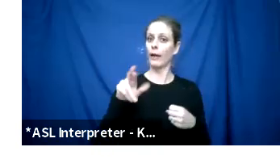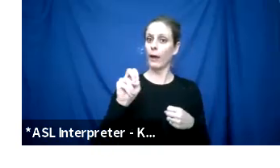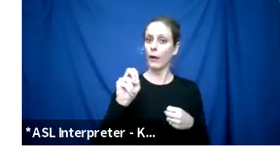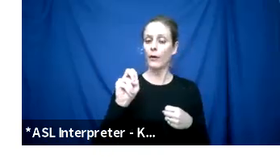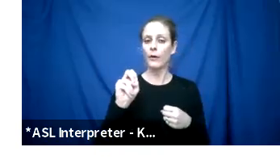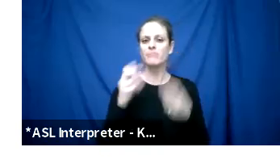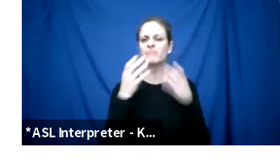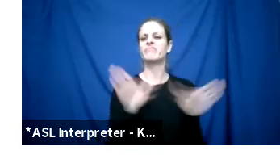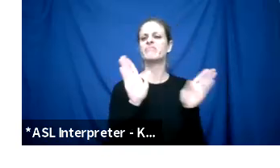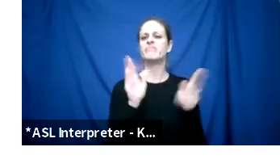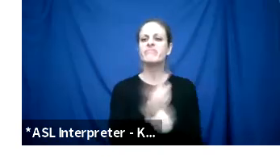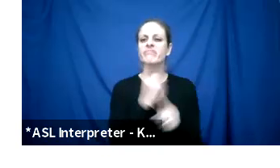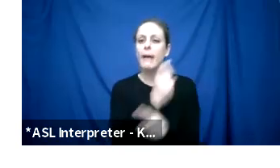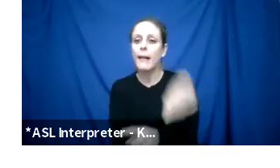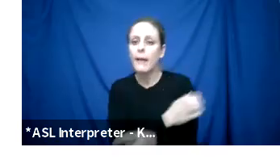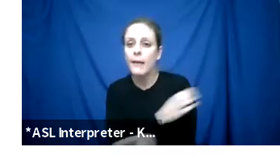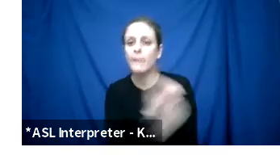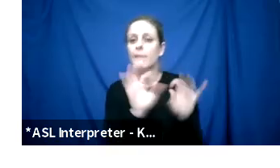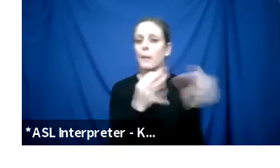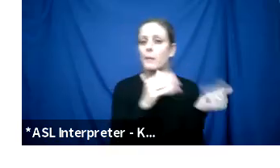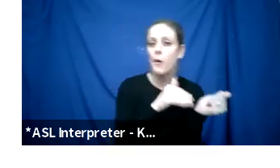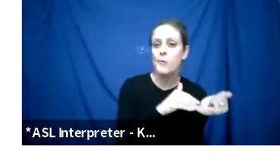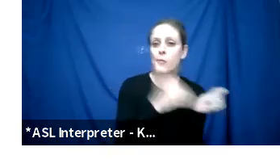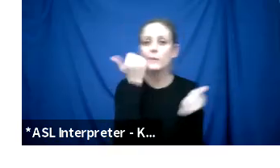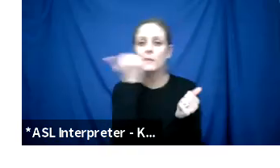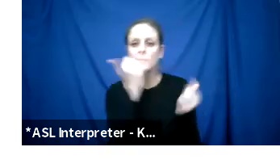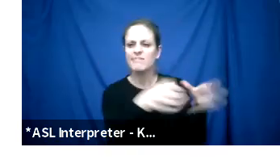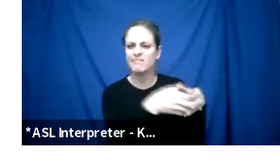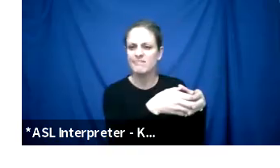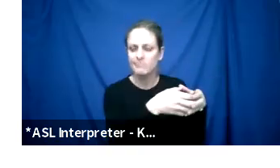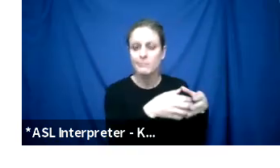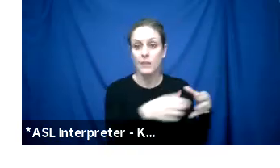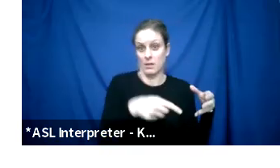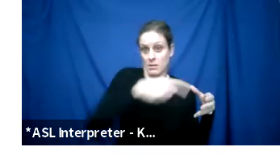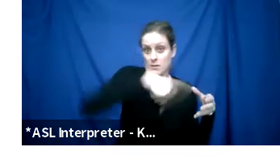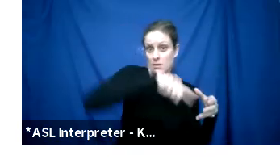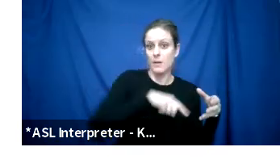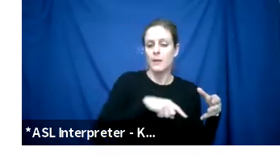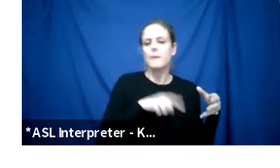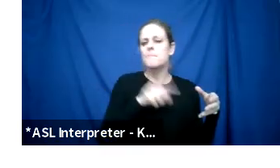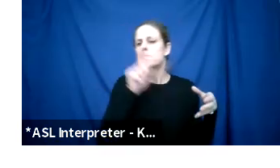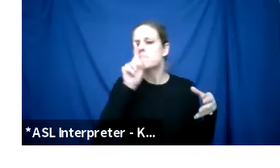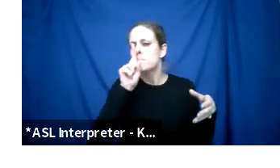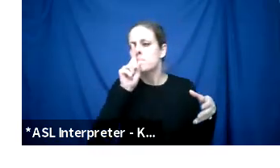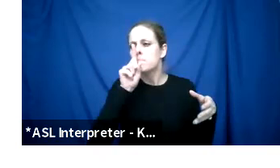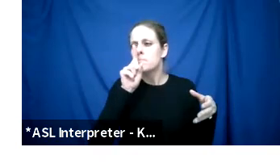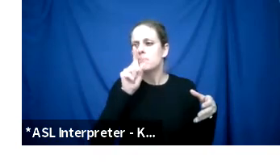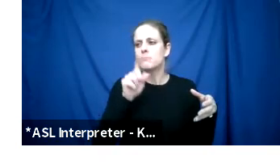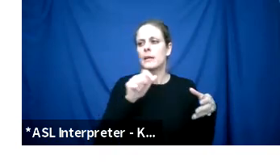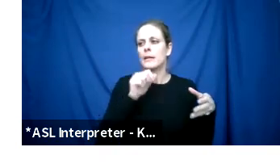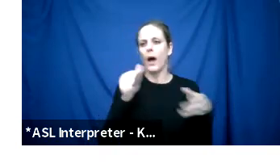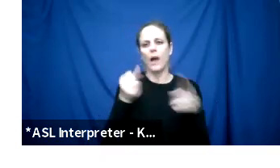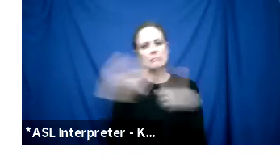general family doctor or a dentist. And these, for the most part, they're not specifically addressed in the